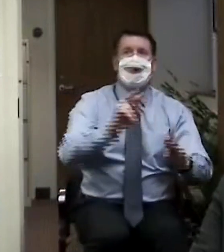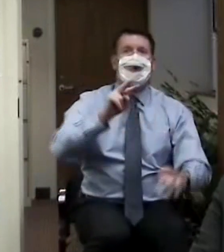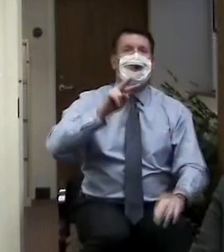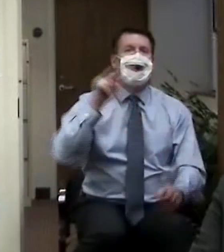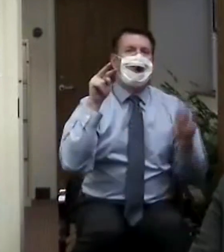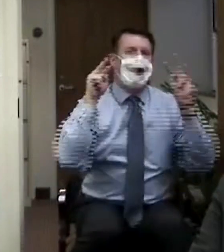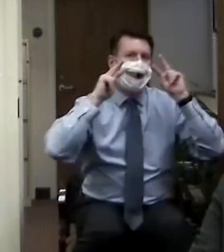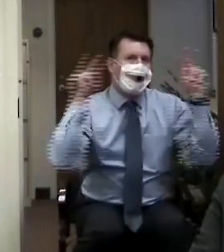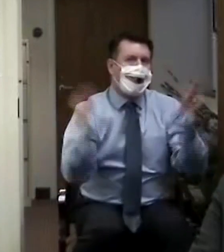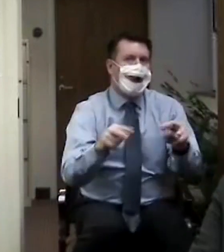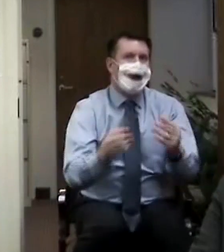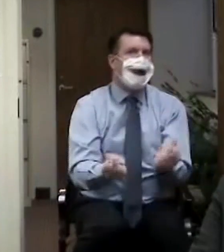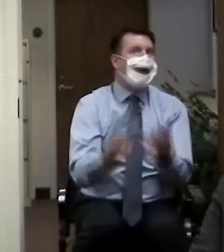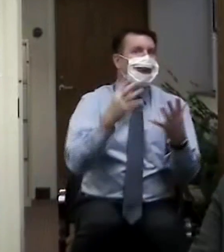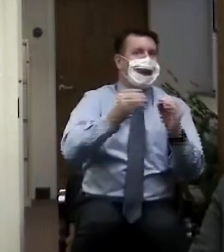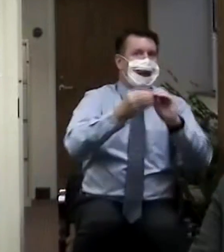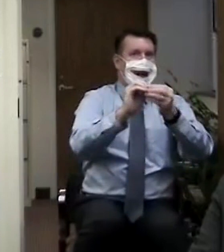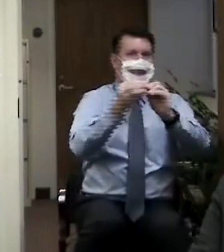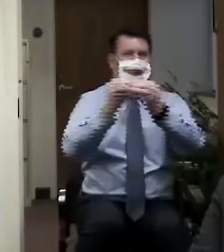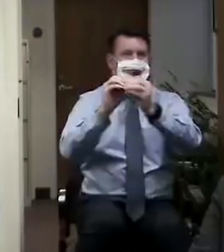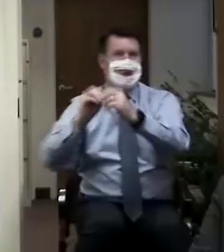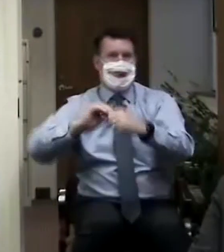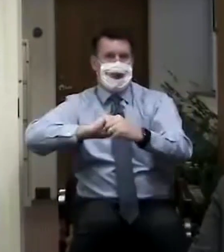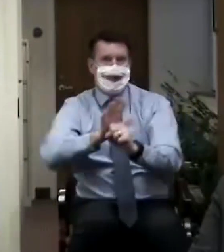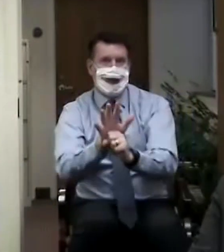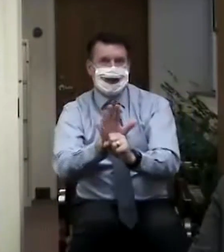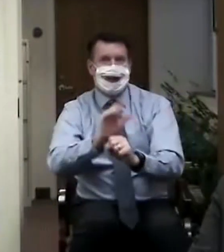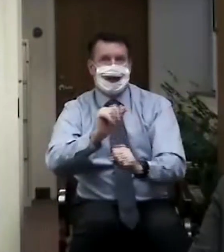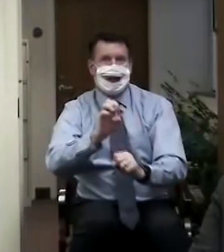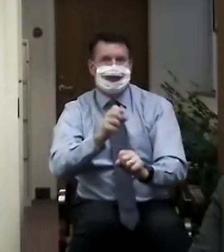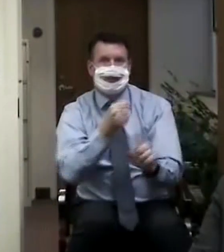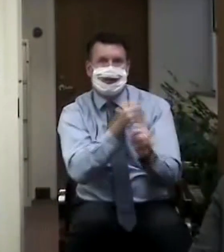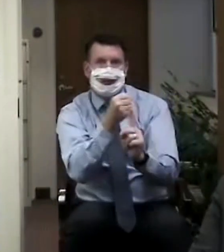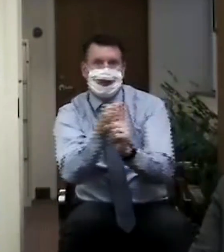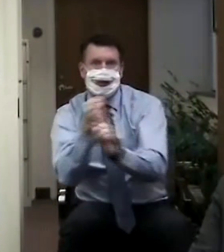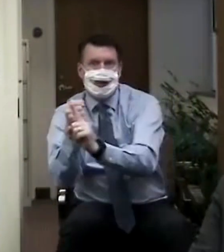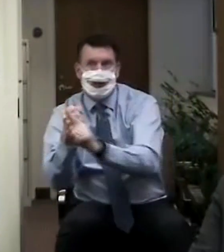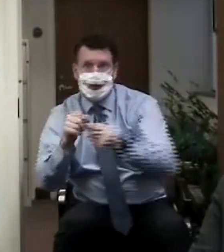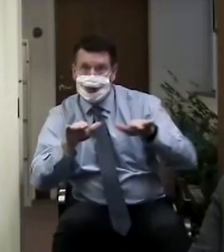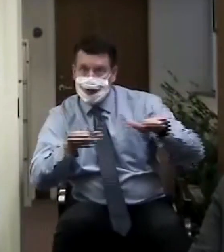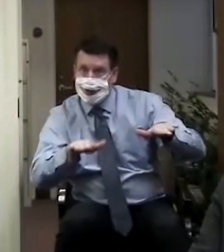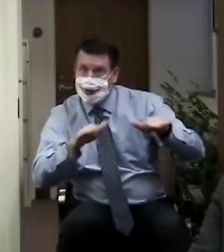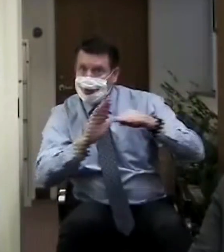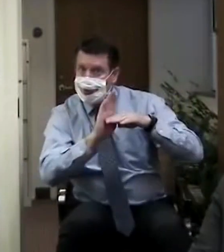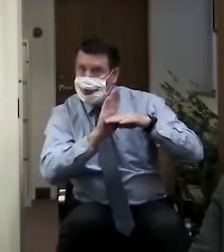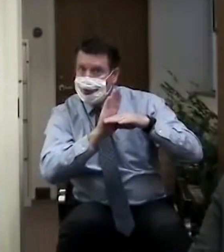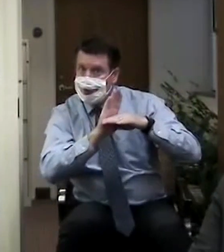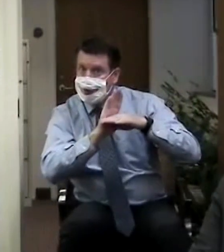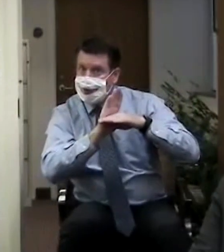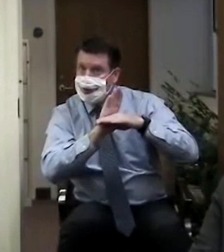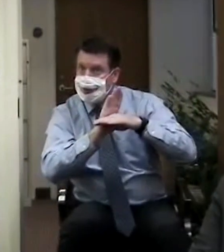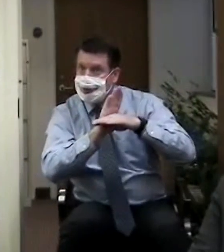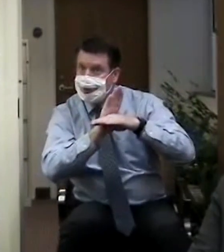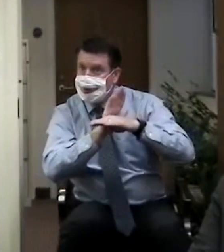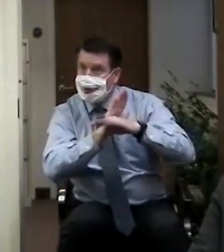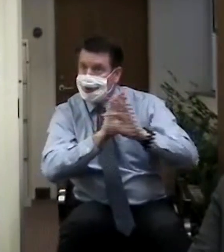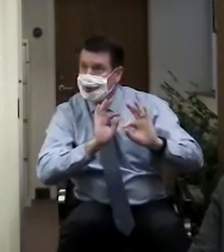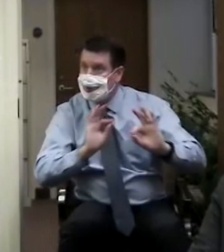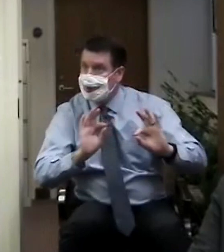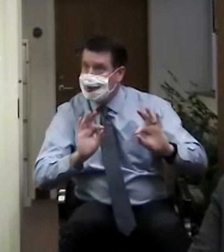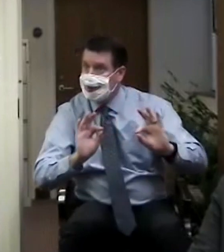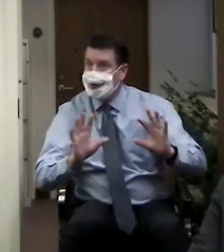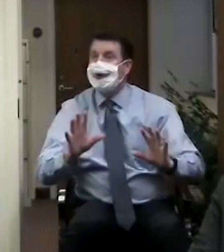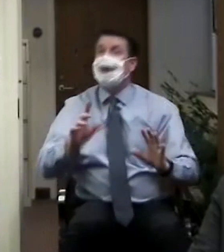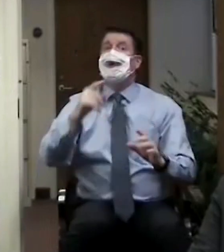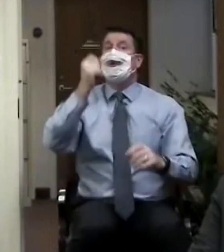of admissions, not only in this county, but in surrounding counties. And we've started with the WROC